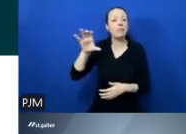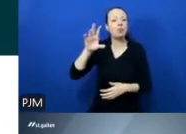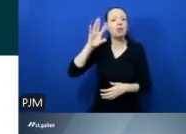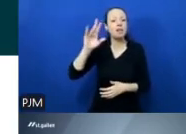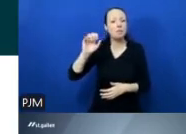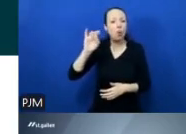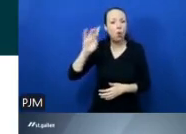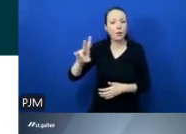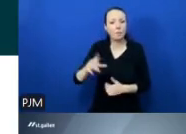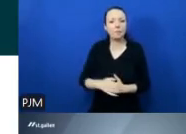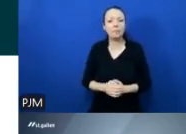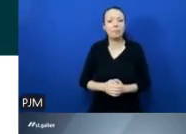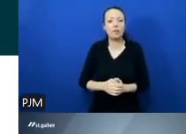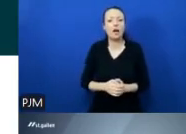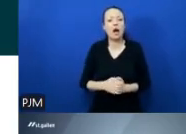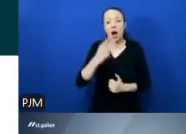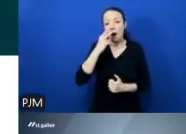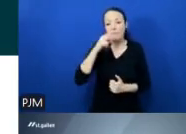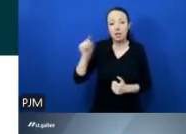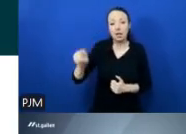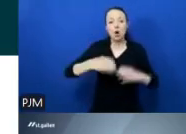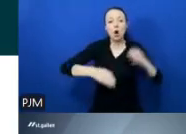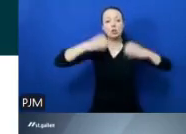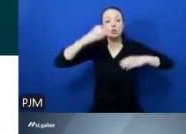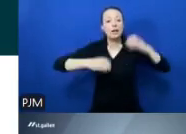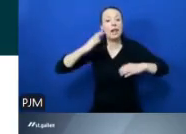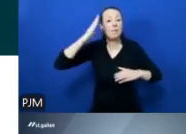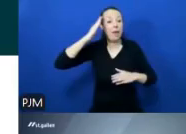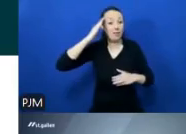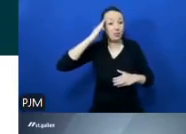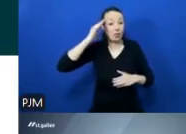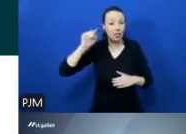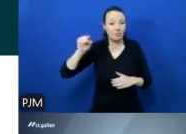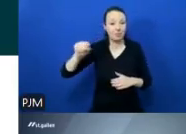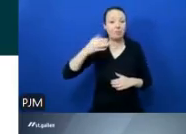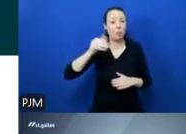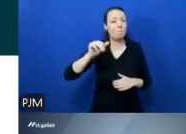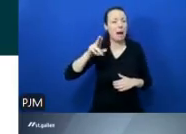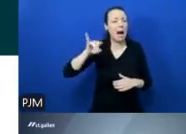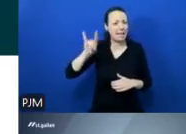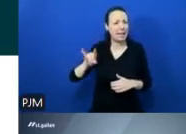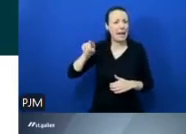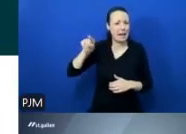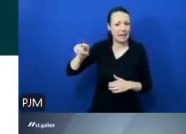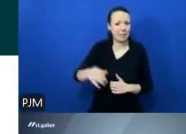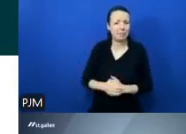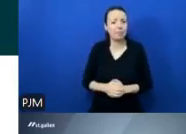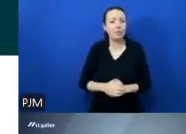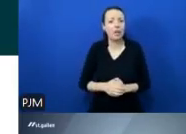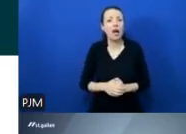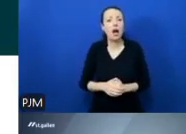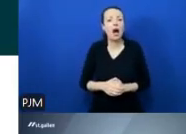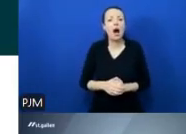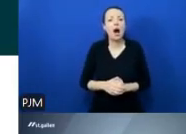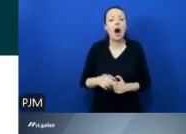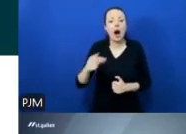in Canton Fribourg example. It's a estate settlement design according to the sponge